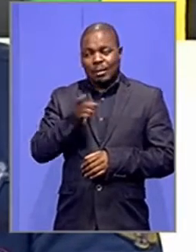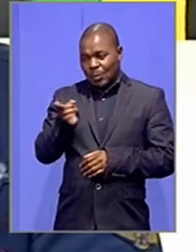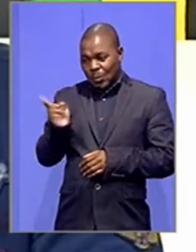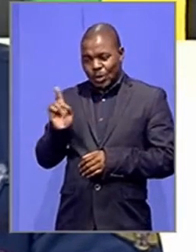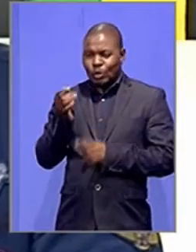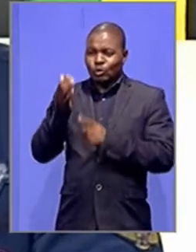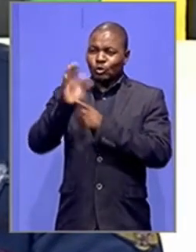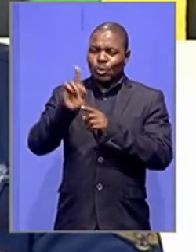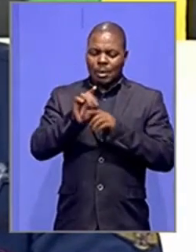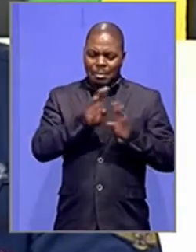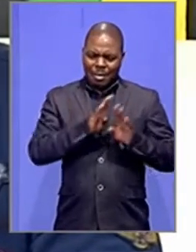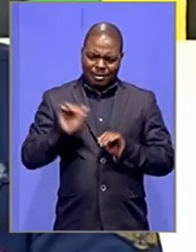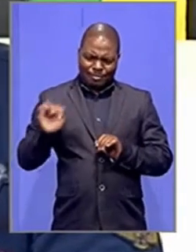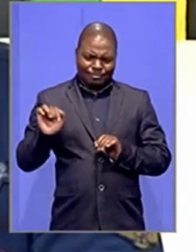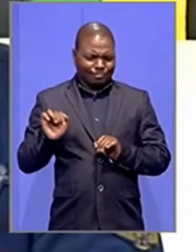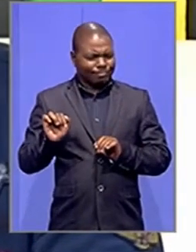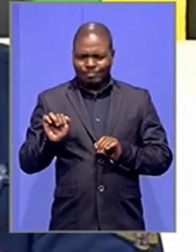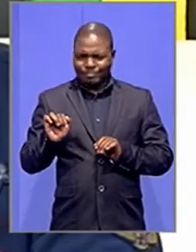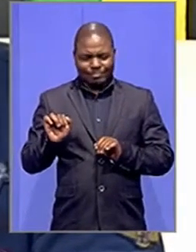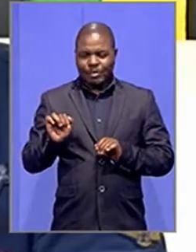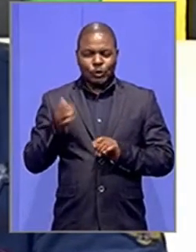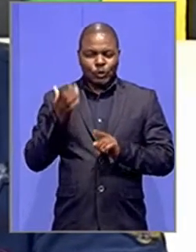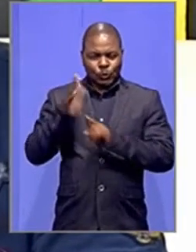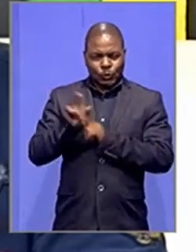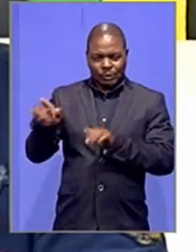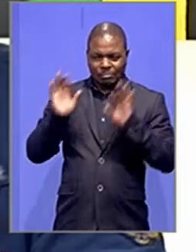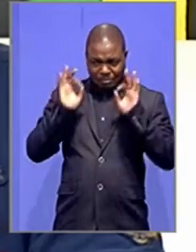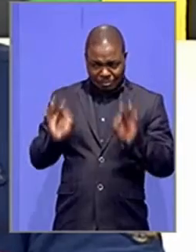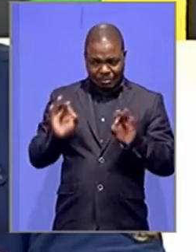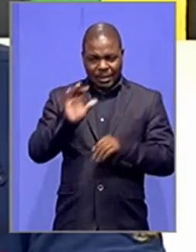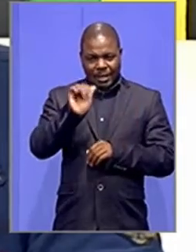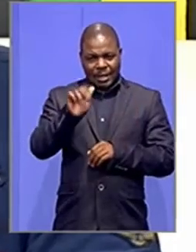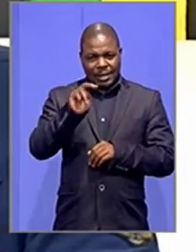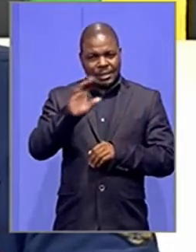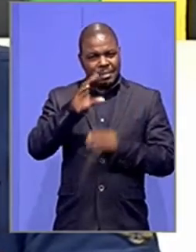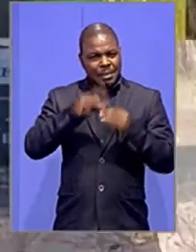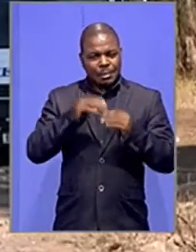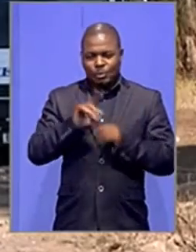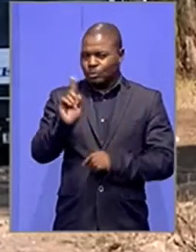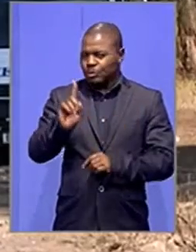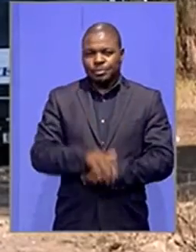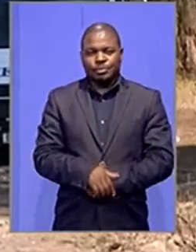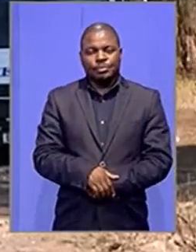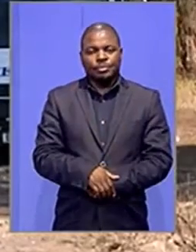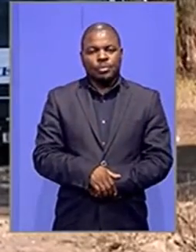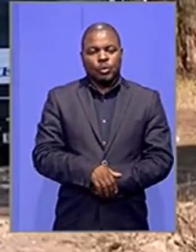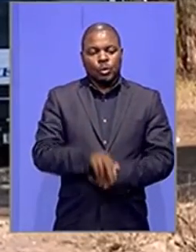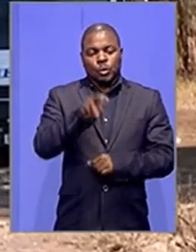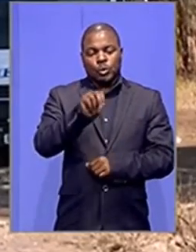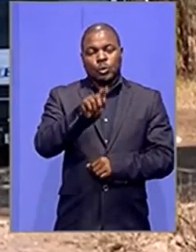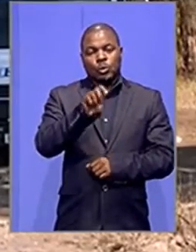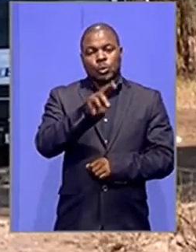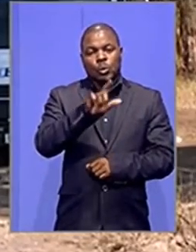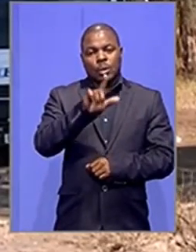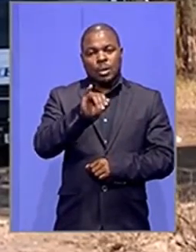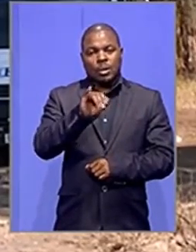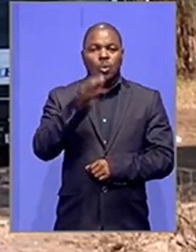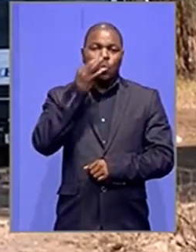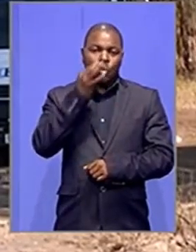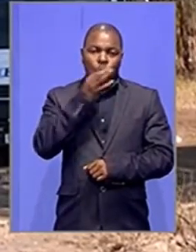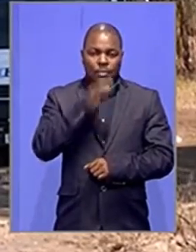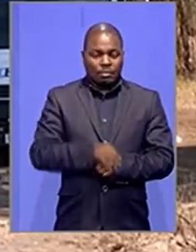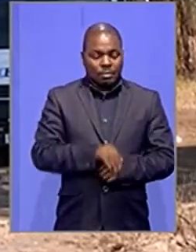displaying a conduct that clearly confirms that these are not loyal members of the African National Congress. Ntuli o re a mang a mabaka a entseng hore